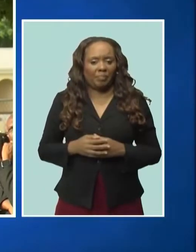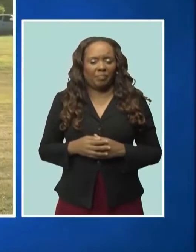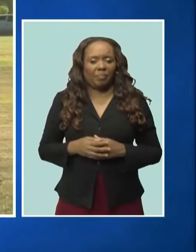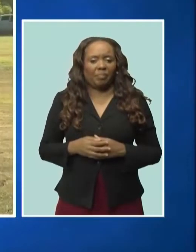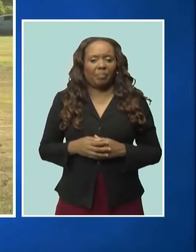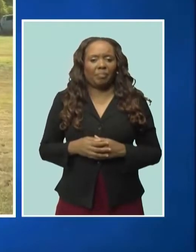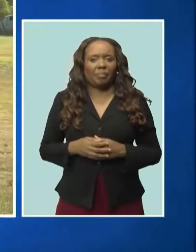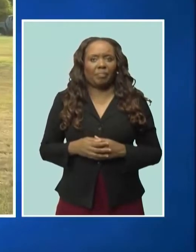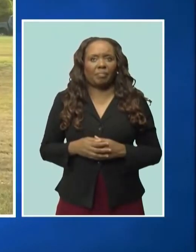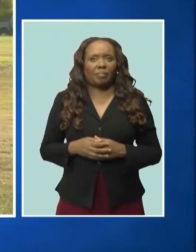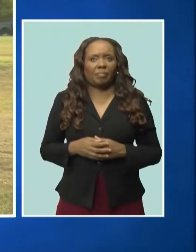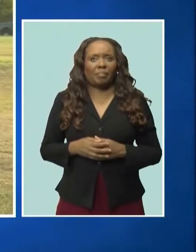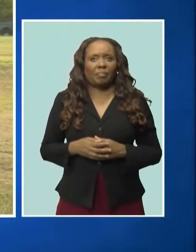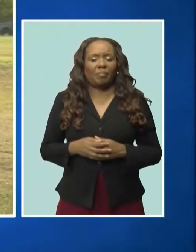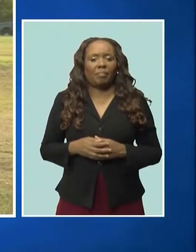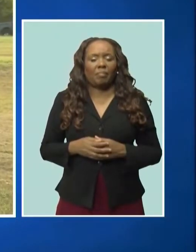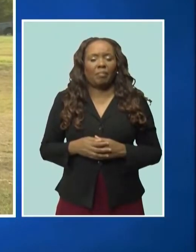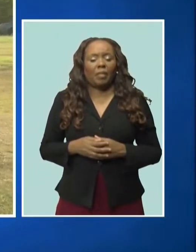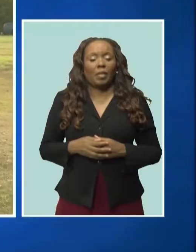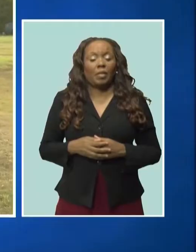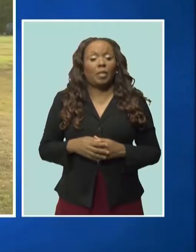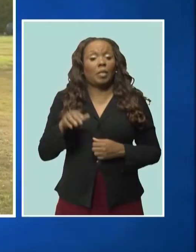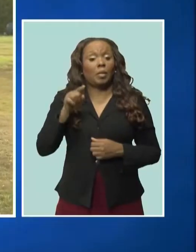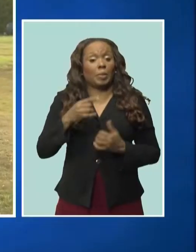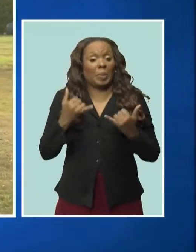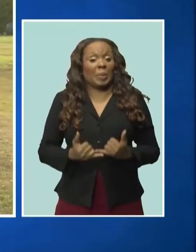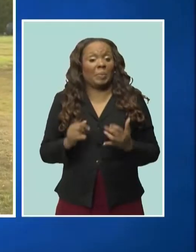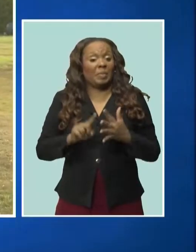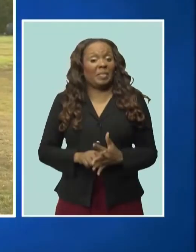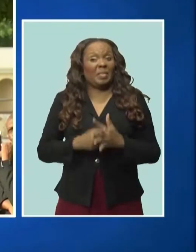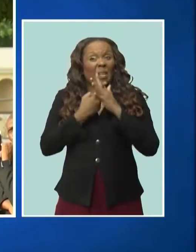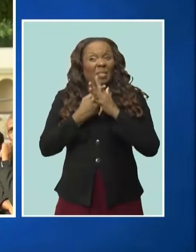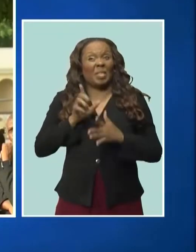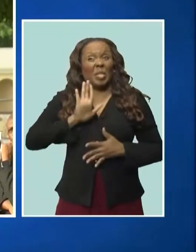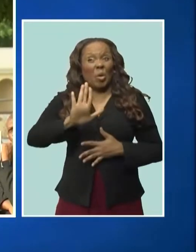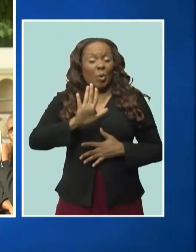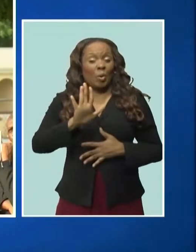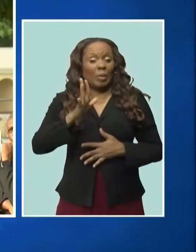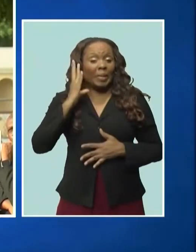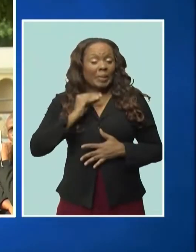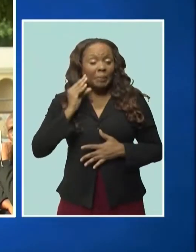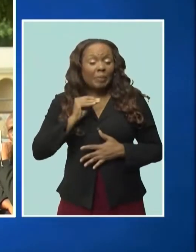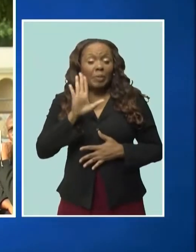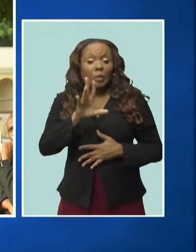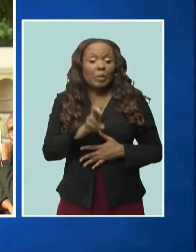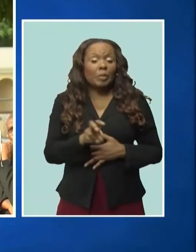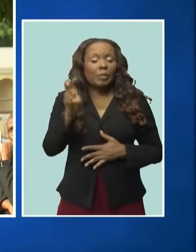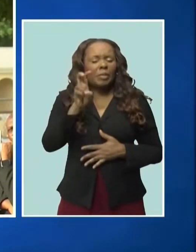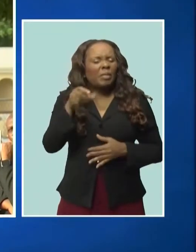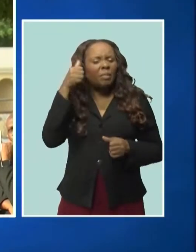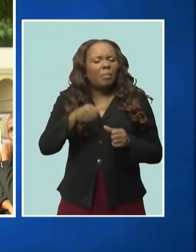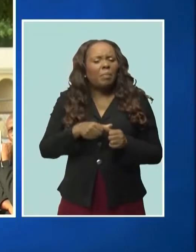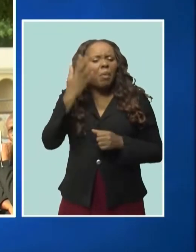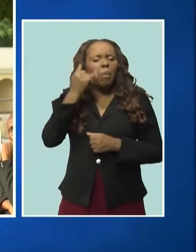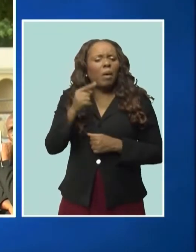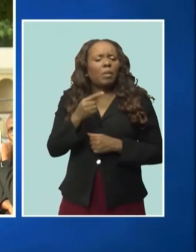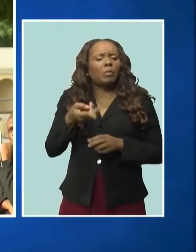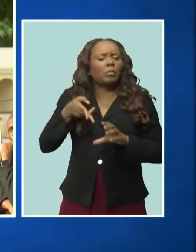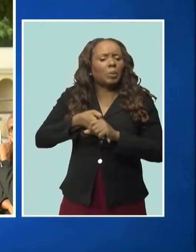new chapter of your band journey, I want you to always remember why you signed up and why you are